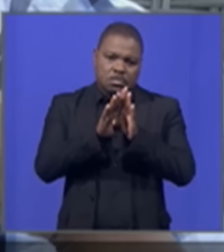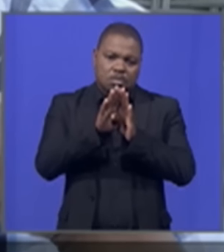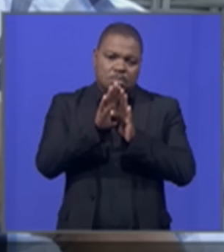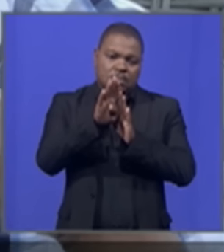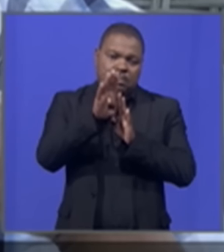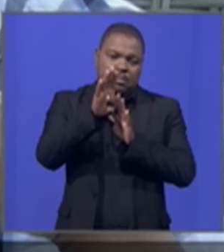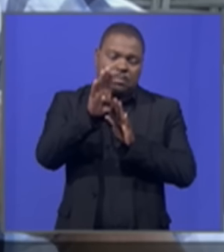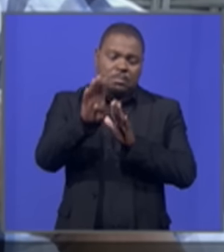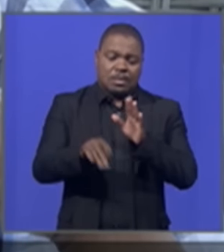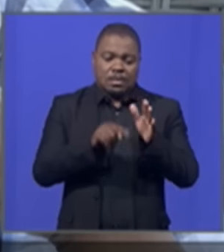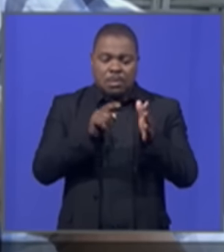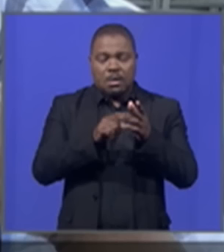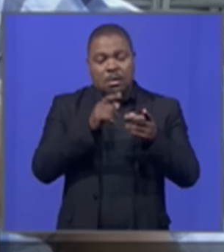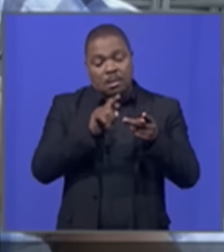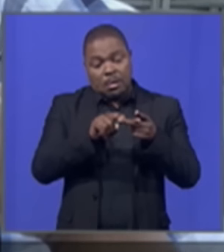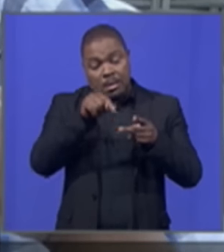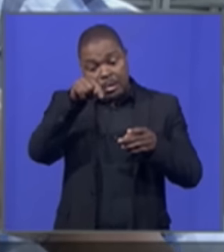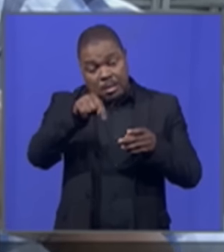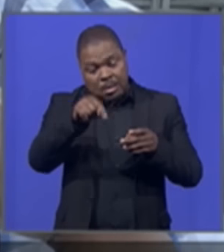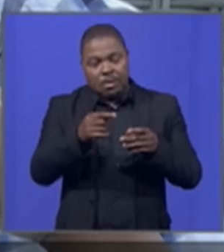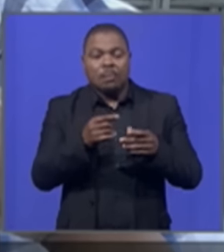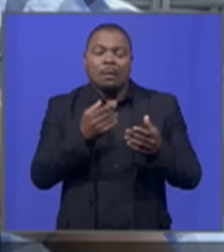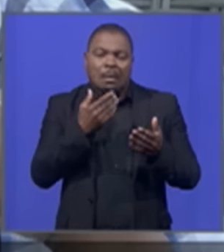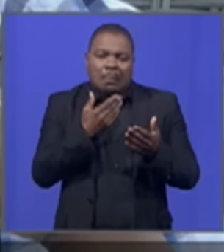and position it in such a way